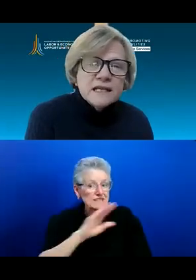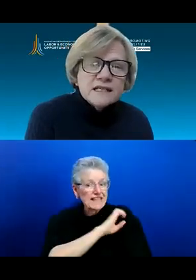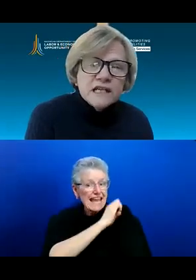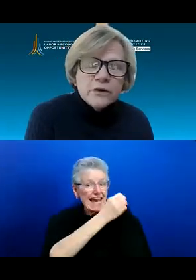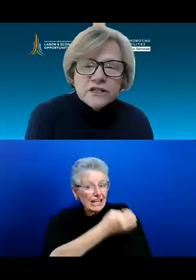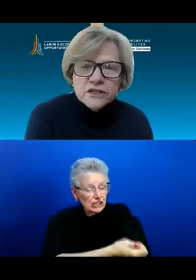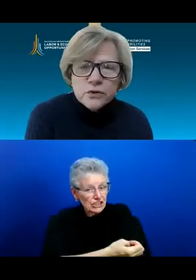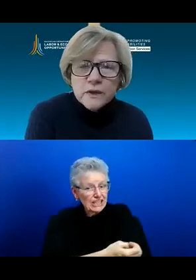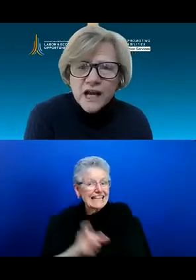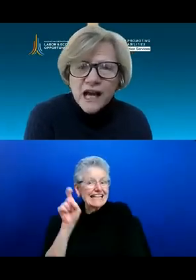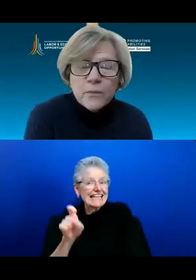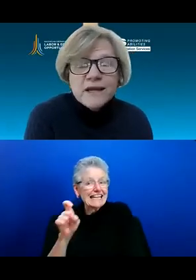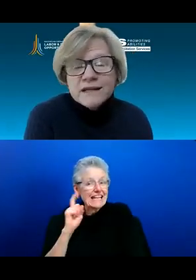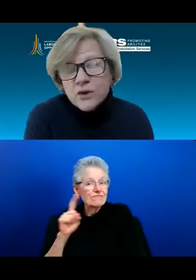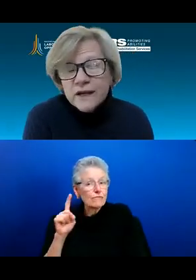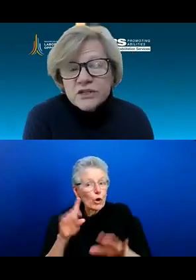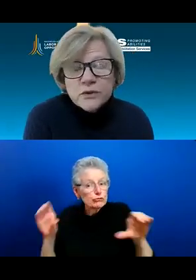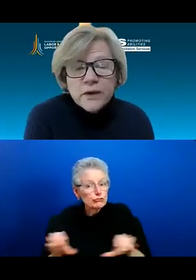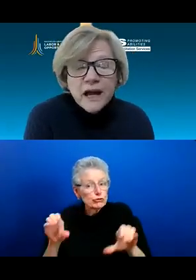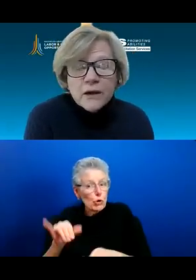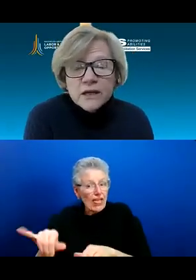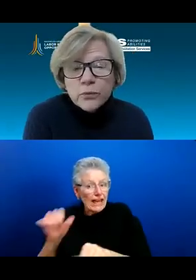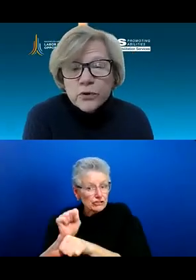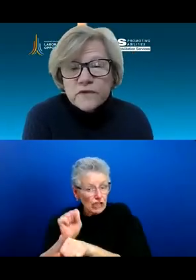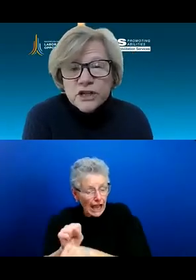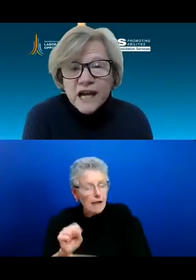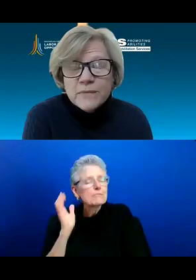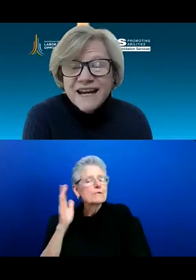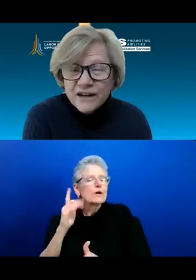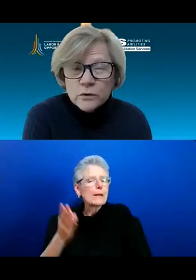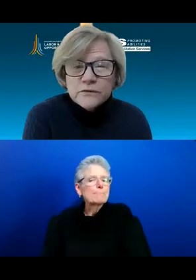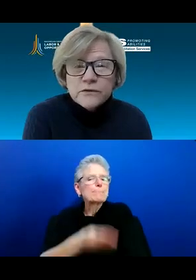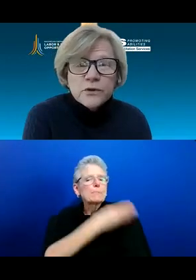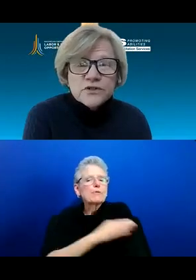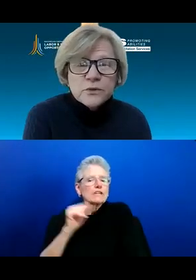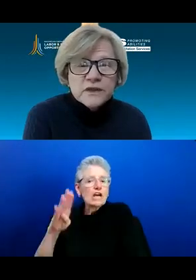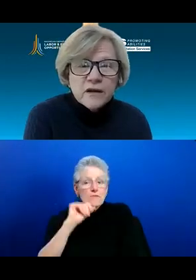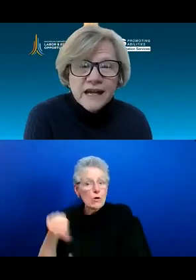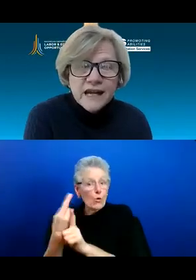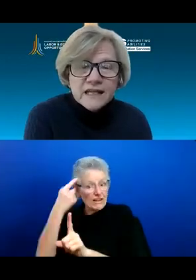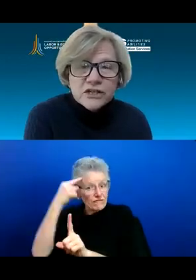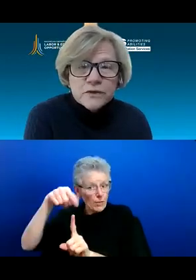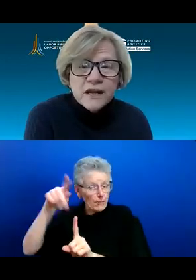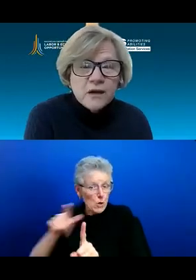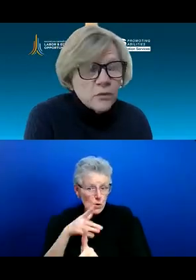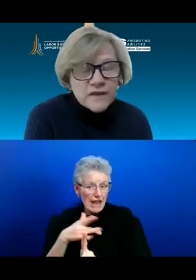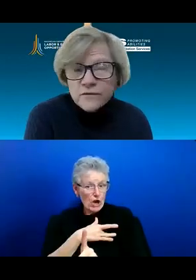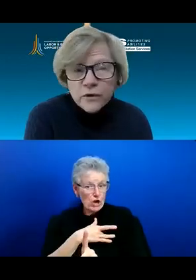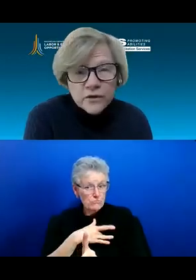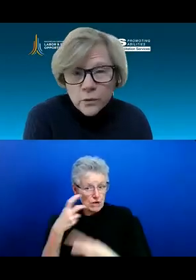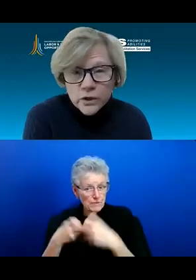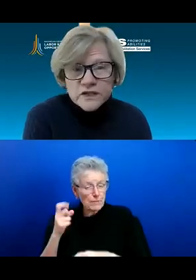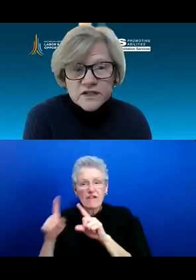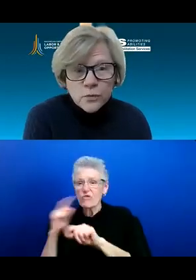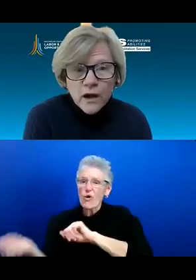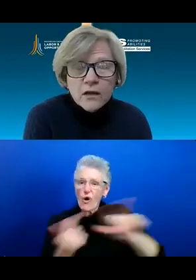is necessary to do a job, it's going to improve the job, not only for the person with cardiac issues, but for